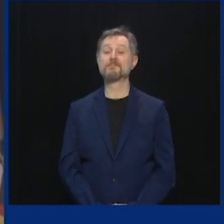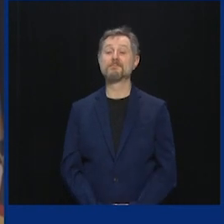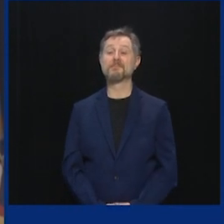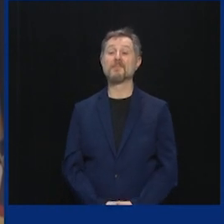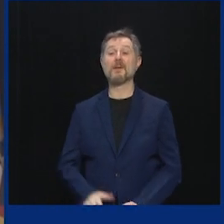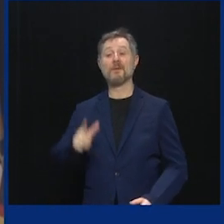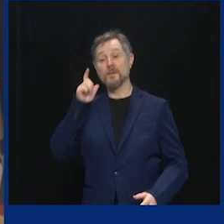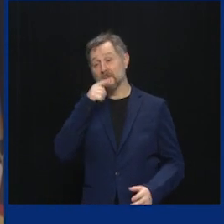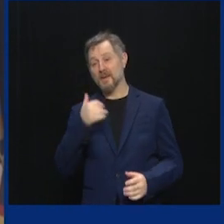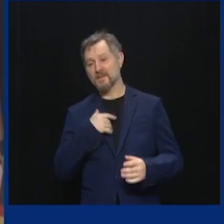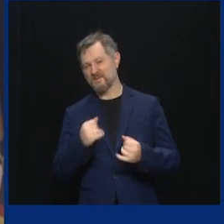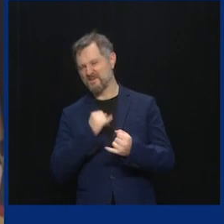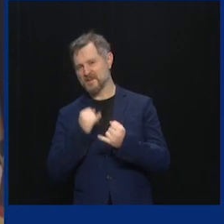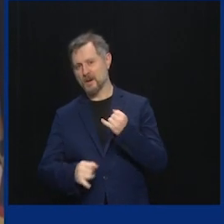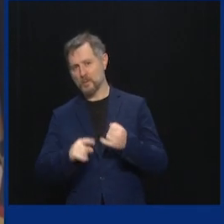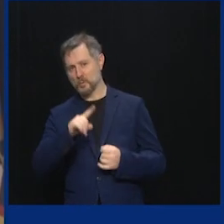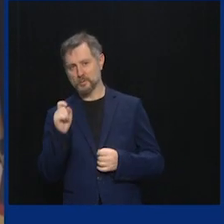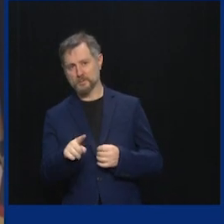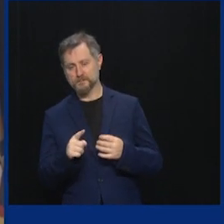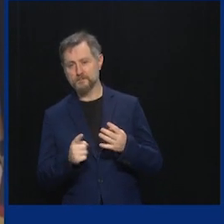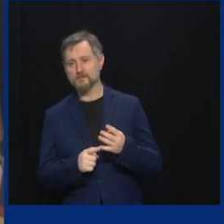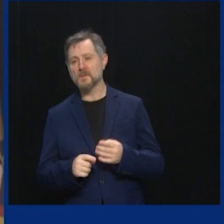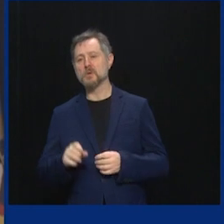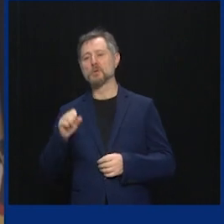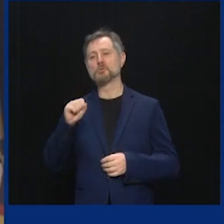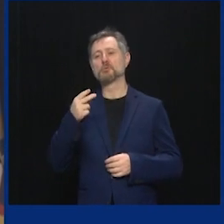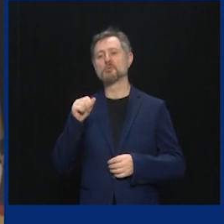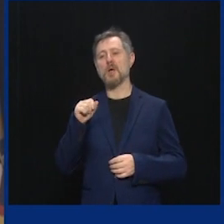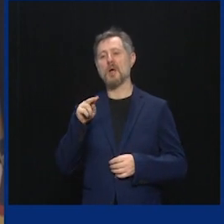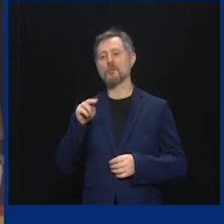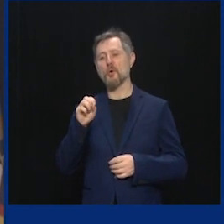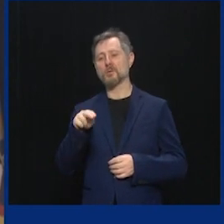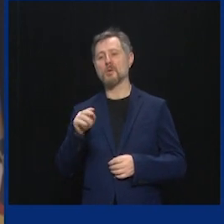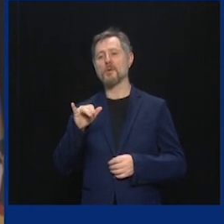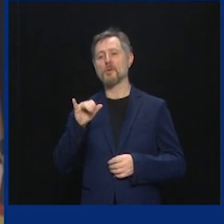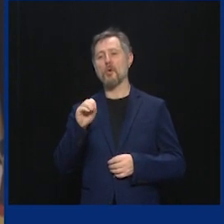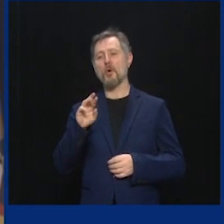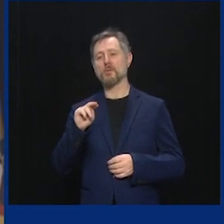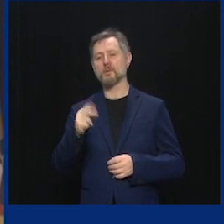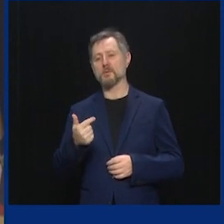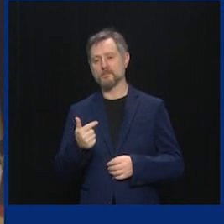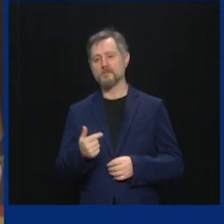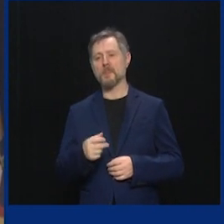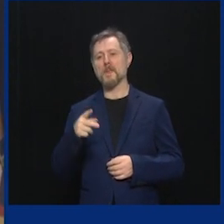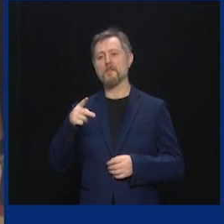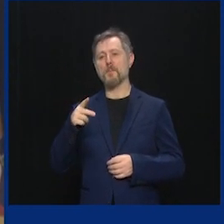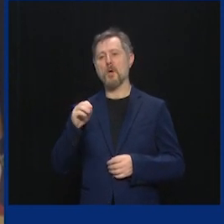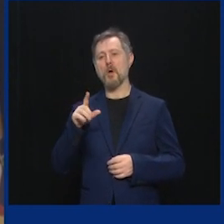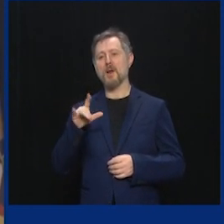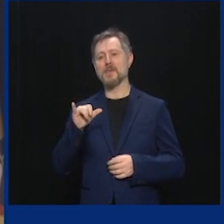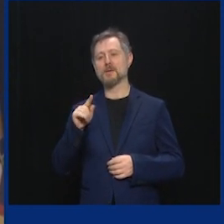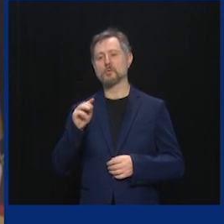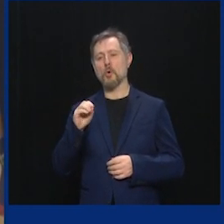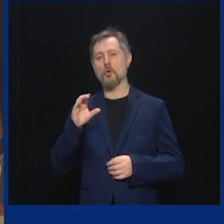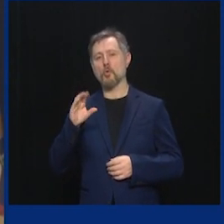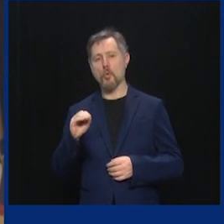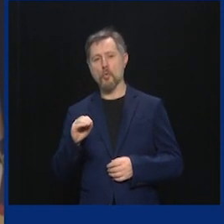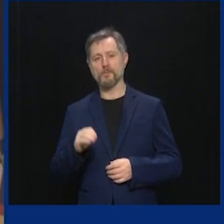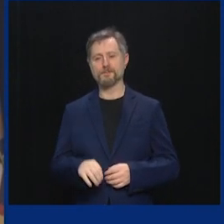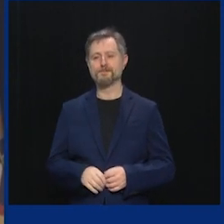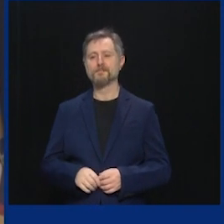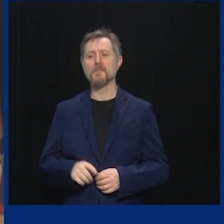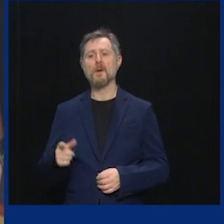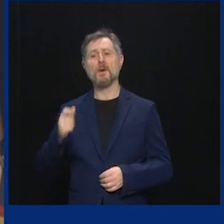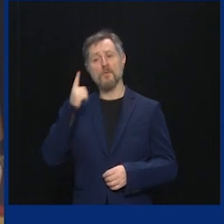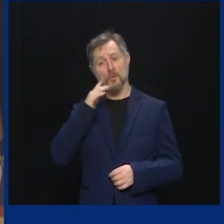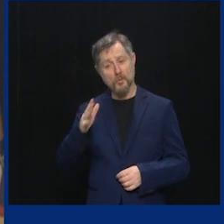Governor, your final Zoom question comes from Shannon Young of Politico. Shannon, your mic is open. Hi, Governor. Just wanted to know